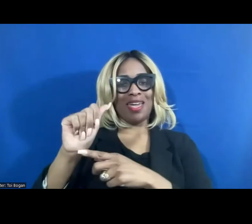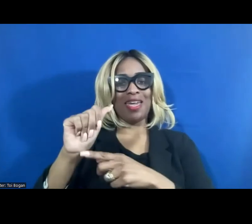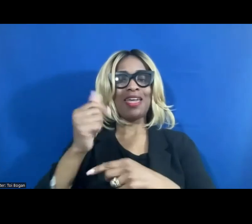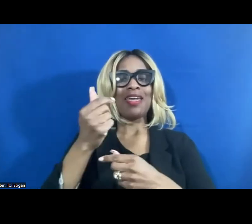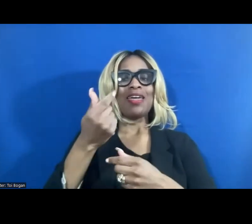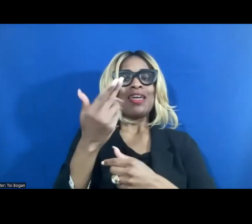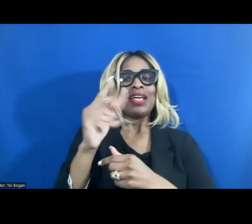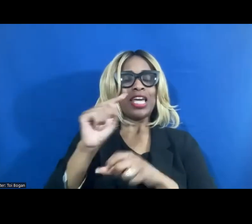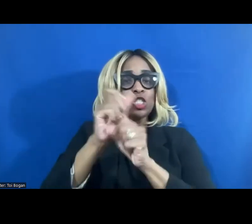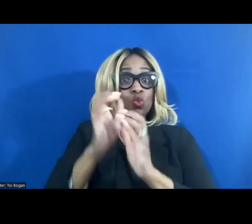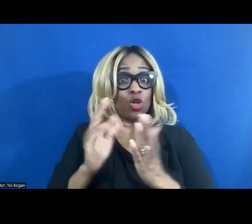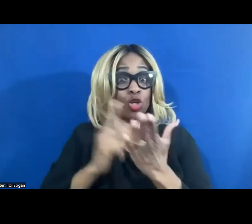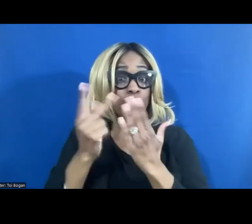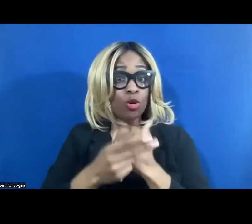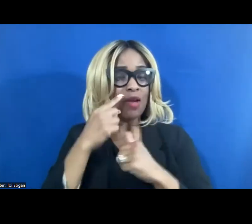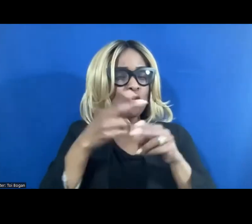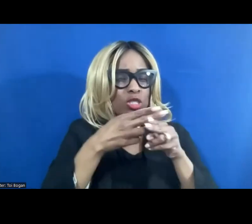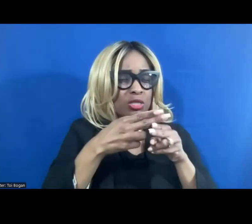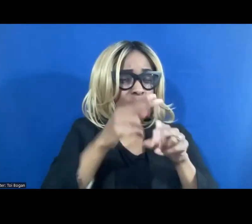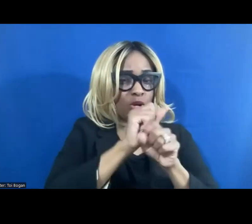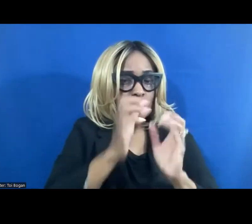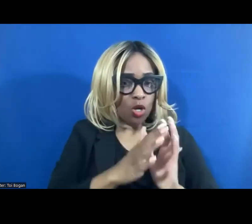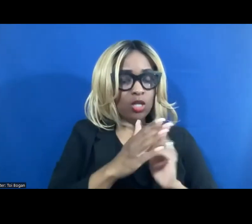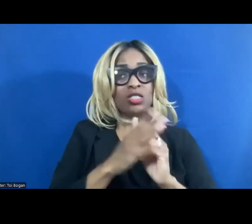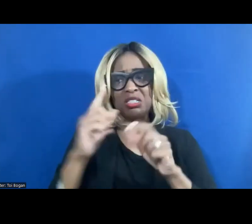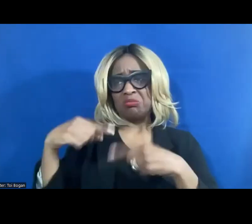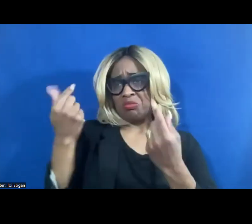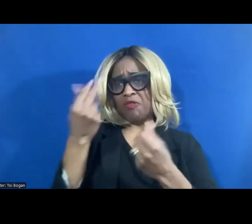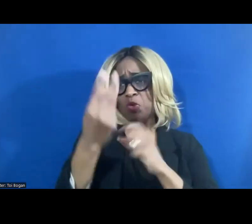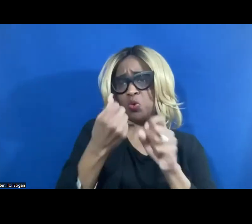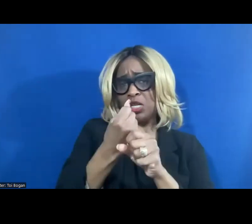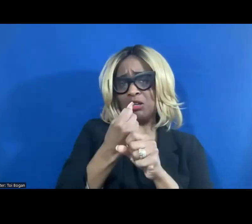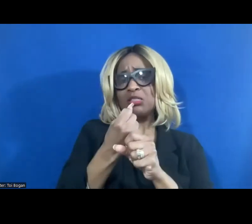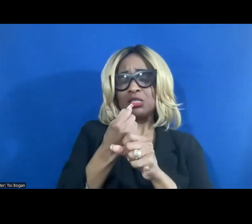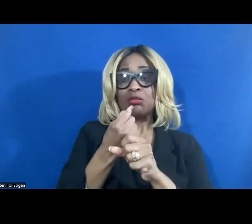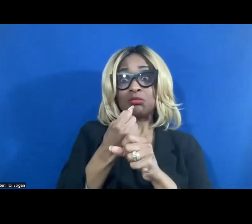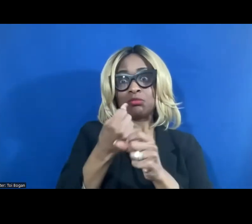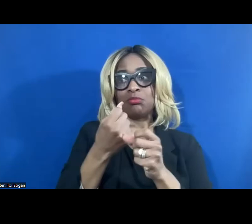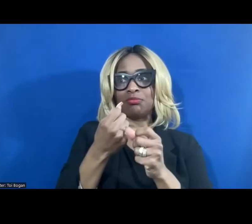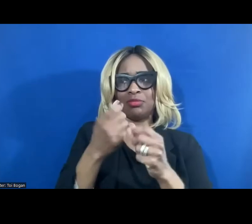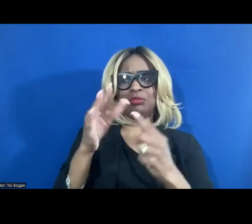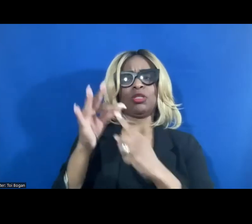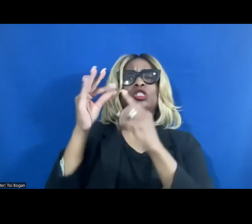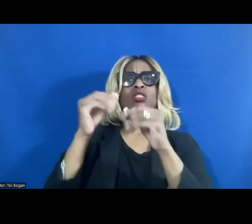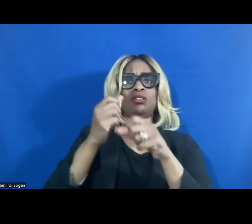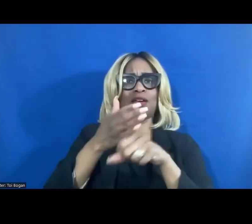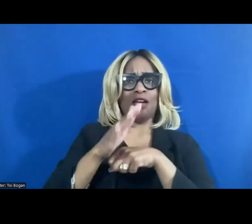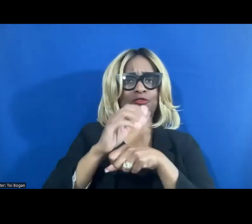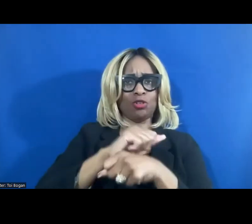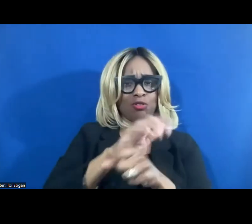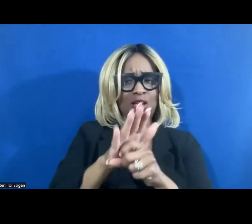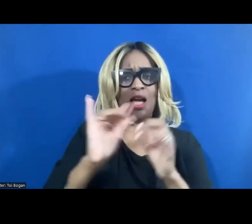temporary agricultural work. And over the last couple of years, especially with the pandemic and how that impacted